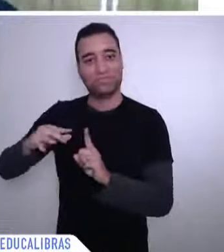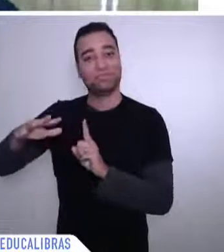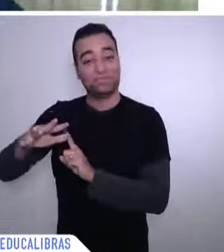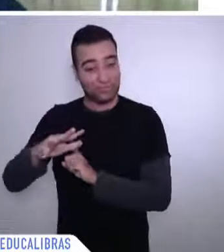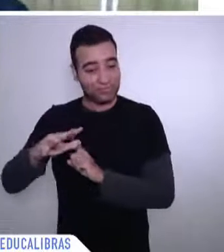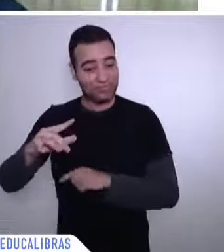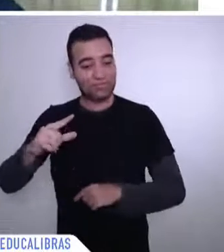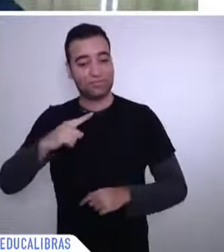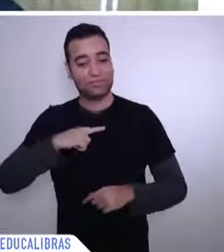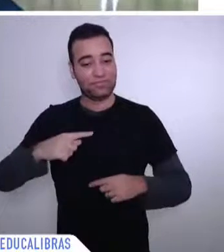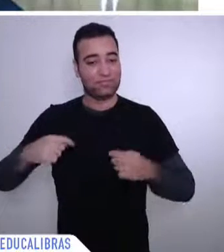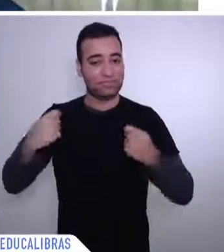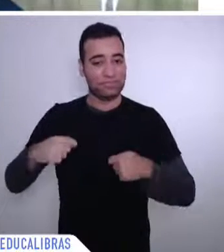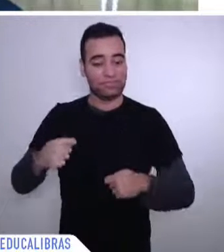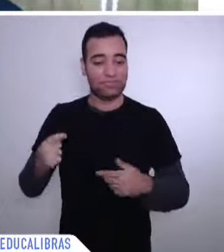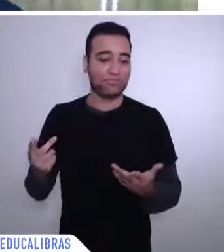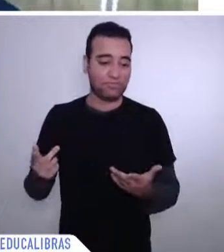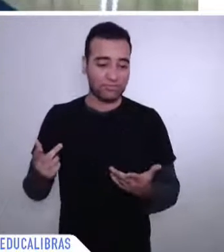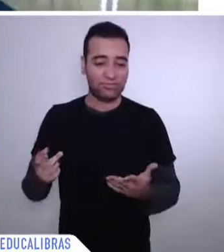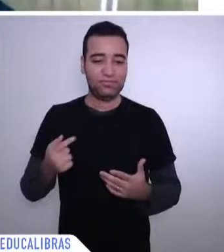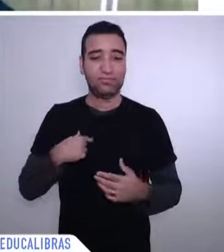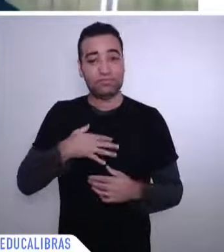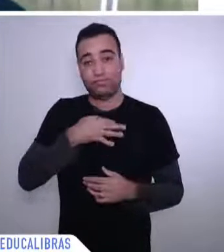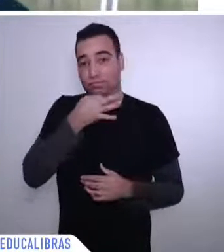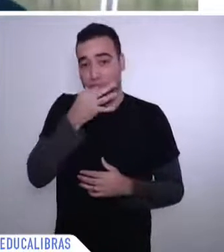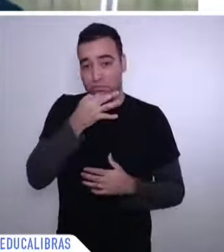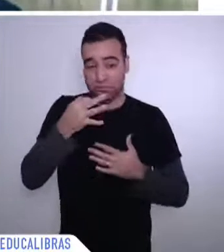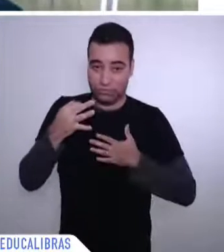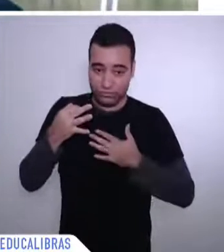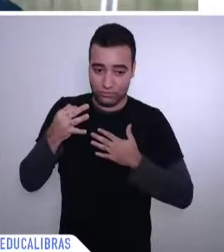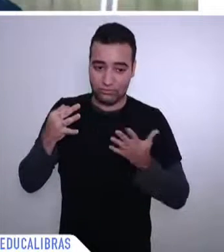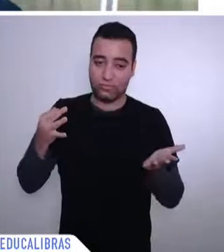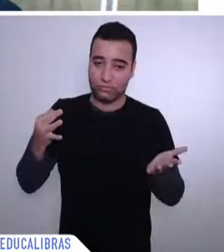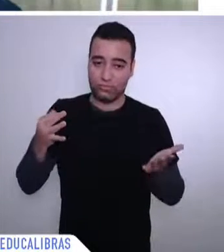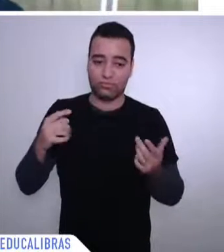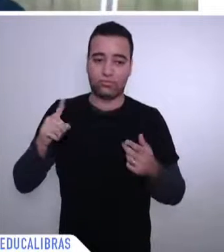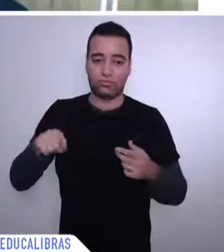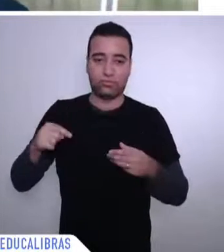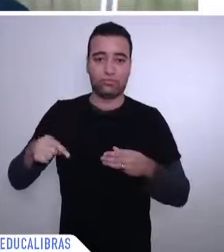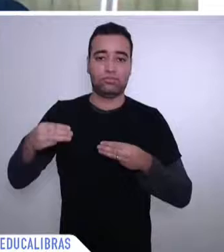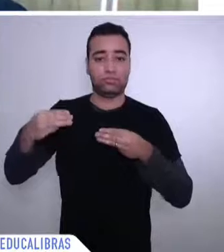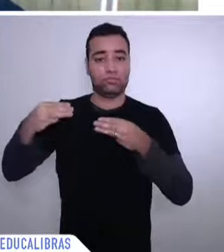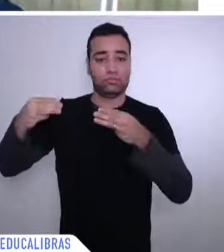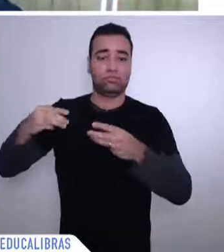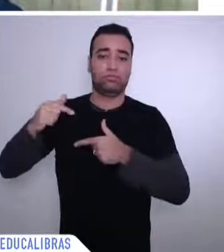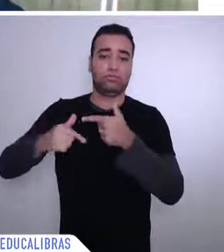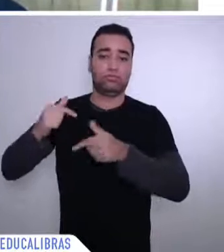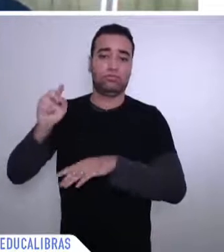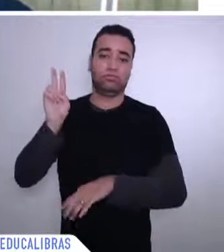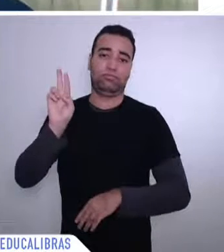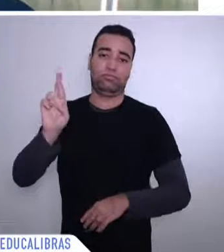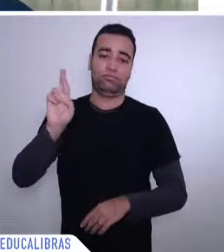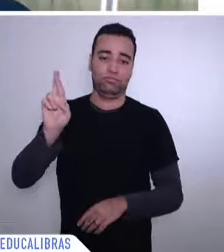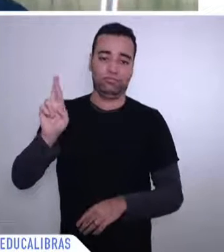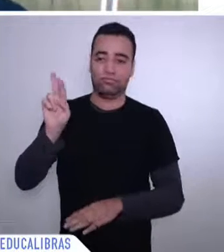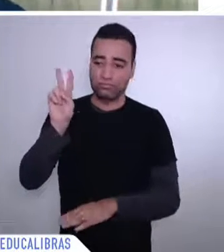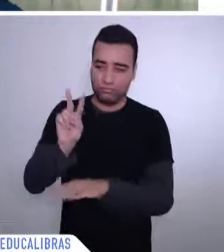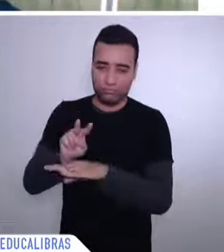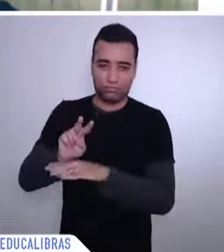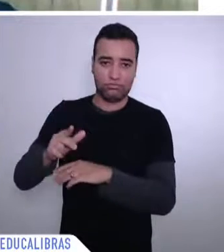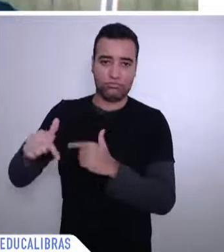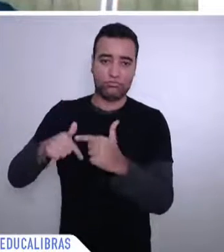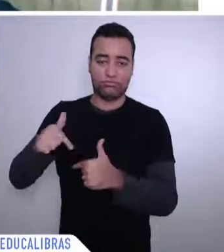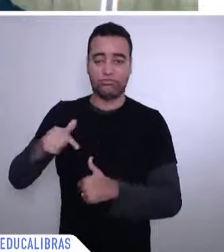The most fragile of society are the ones who need our help. This is the focus, and this should be the focus of the Ministry of